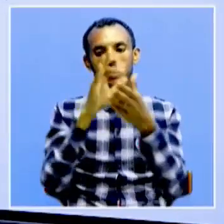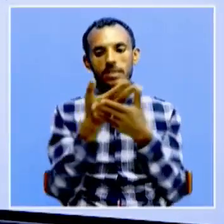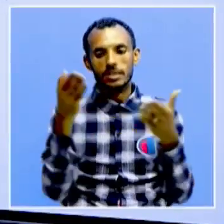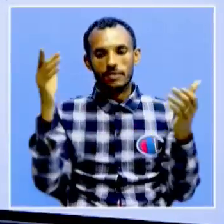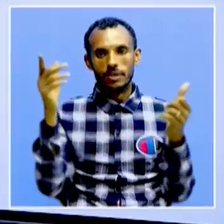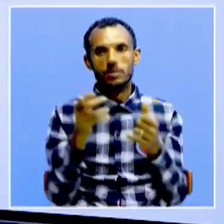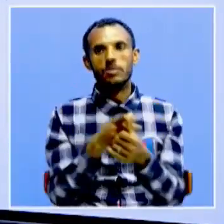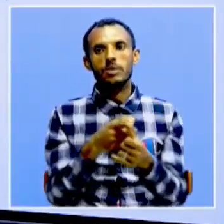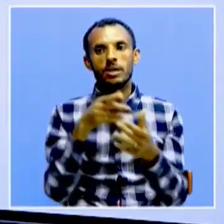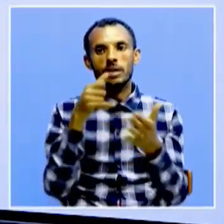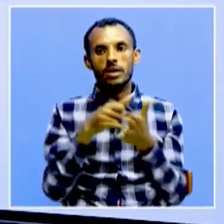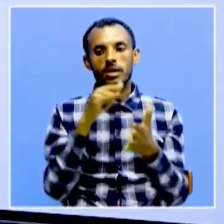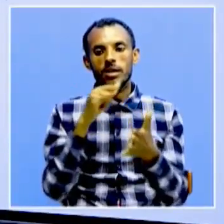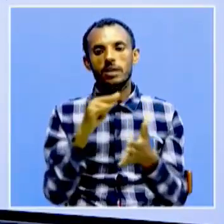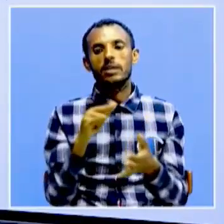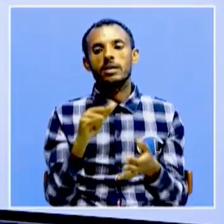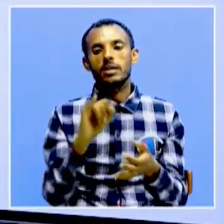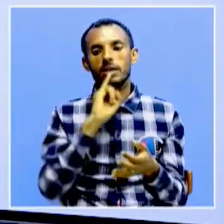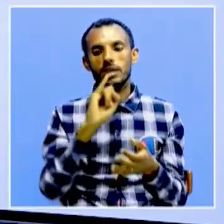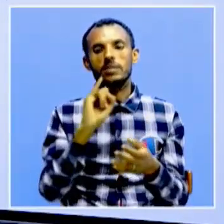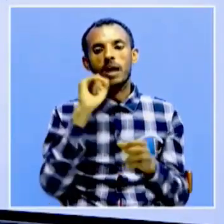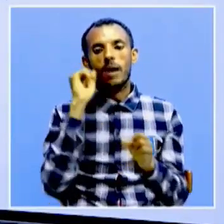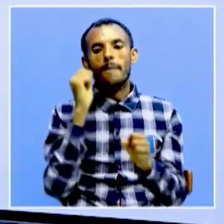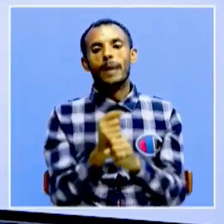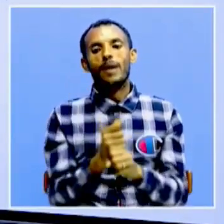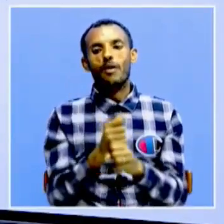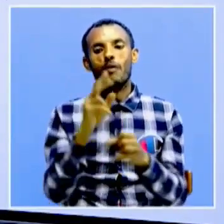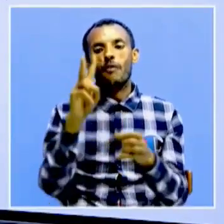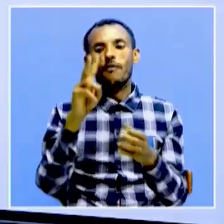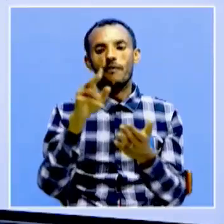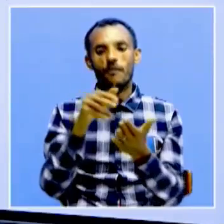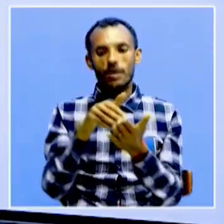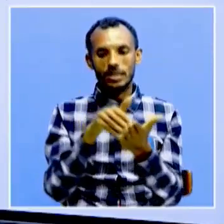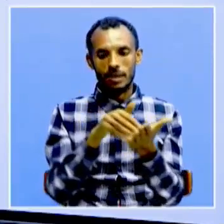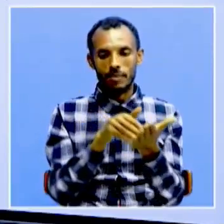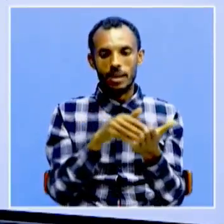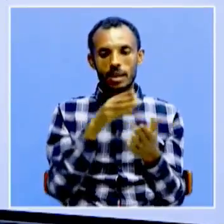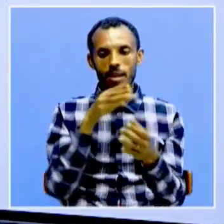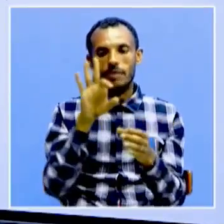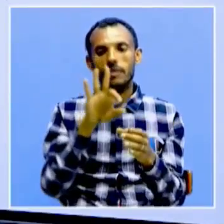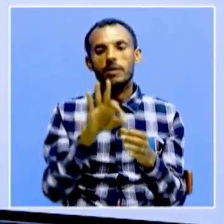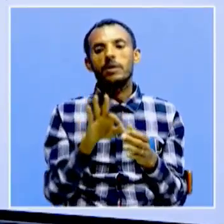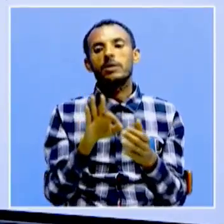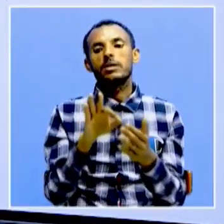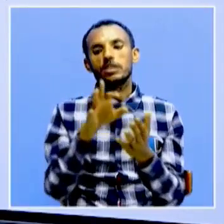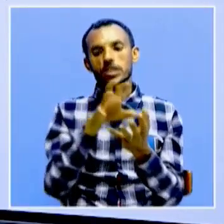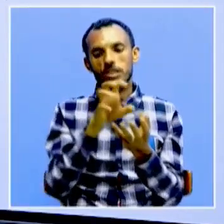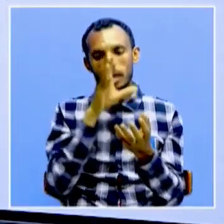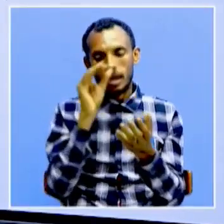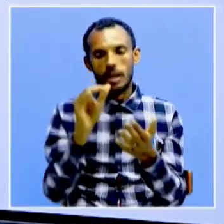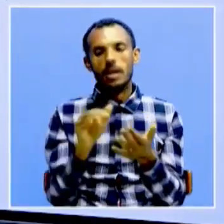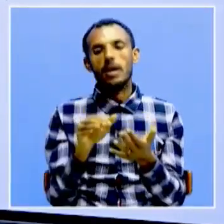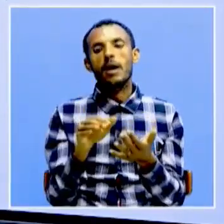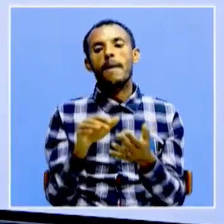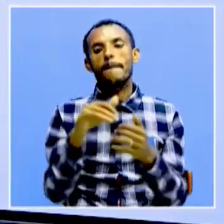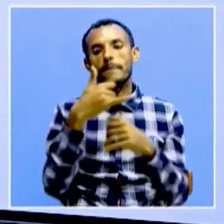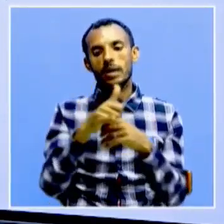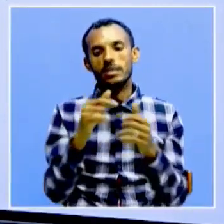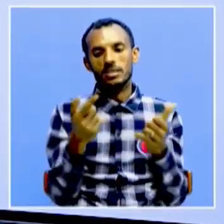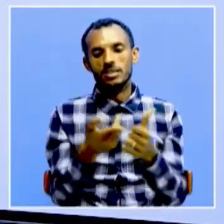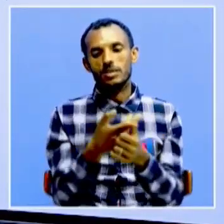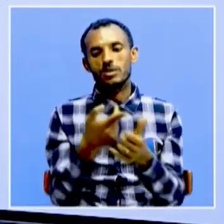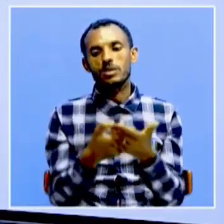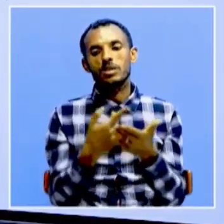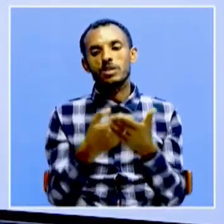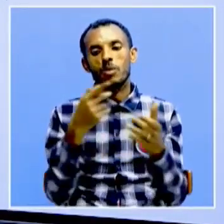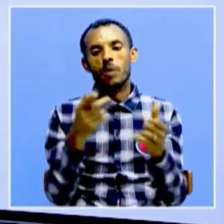one, it is made of what? Vegetable, cheese, and bread. This is 1. Okay.